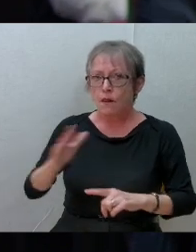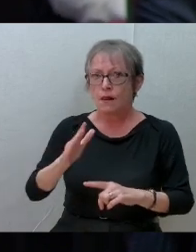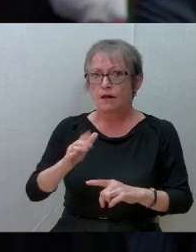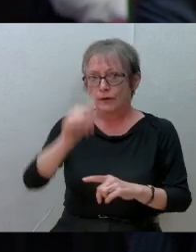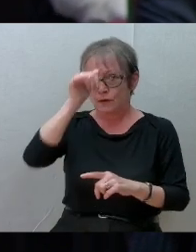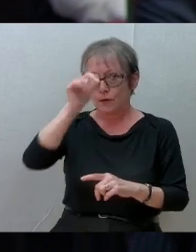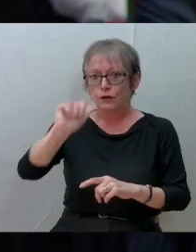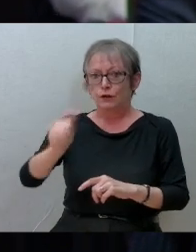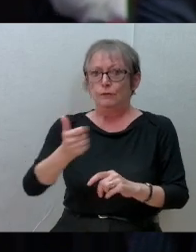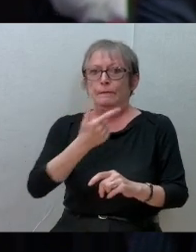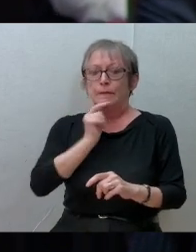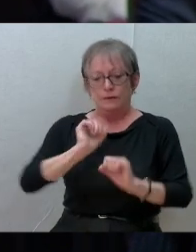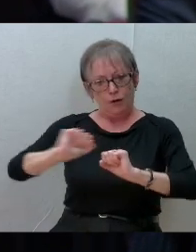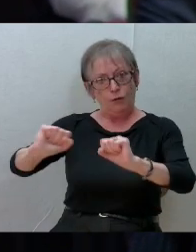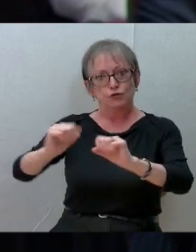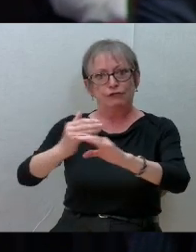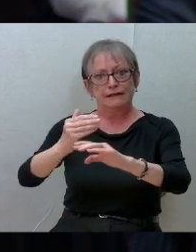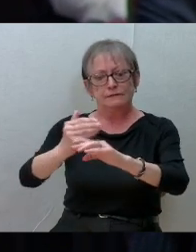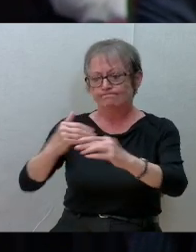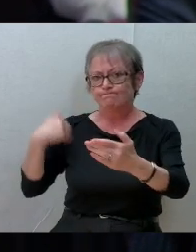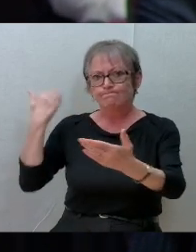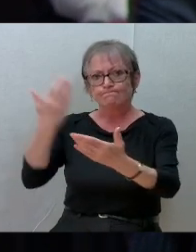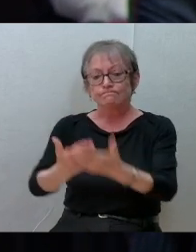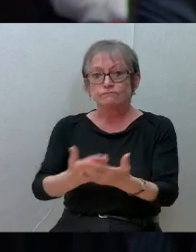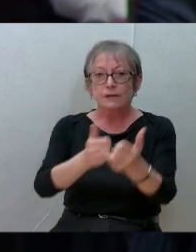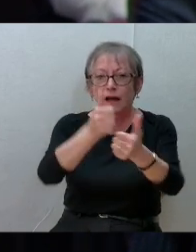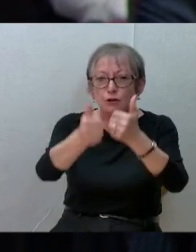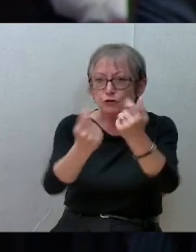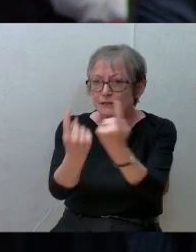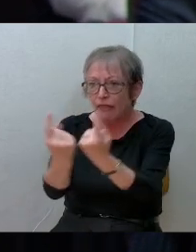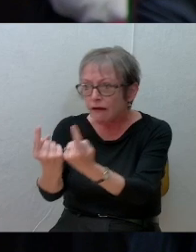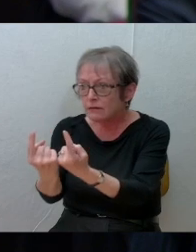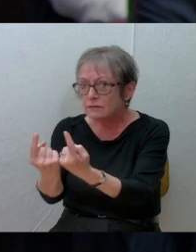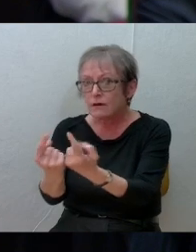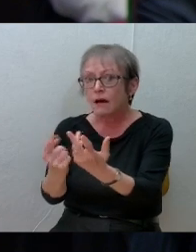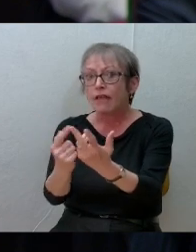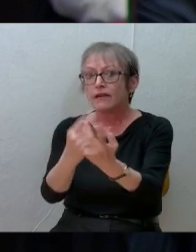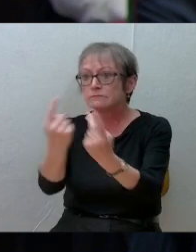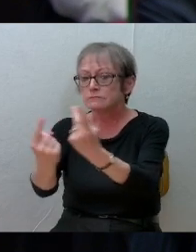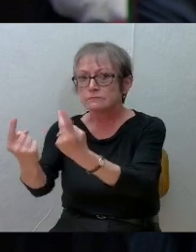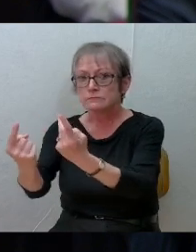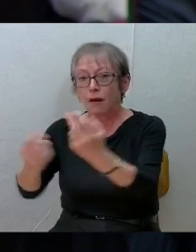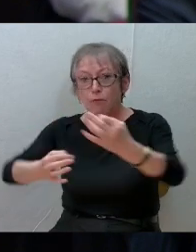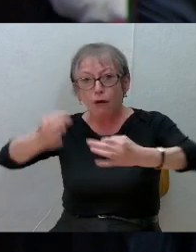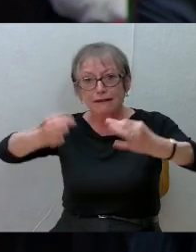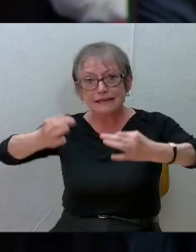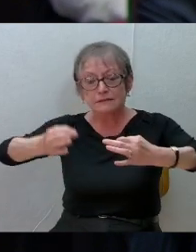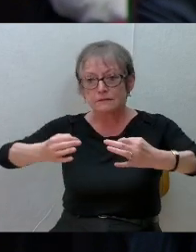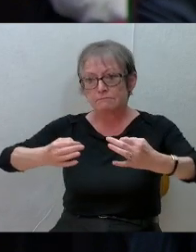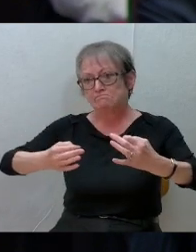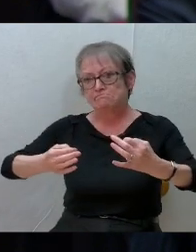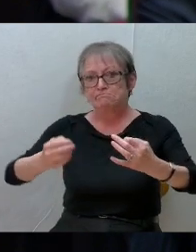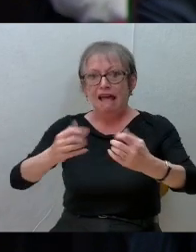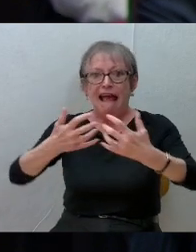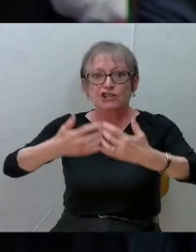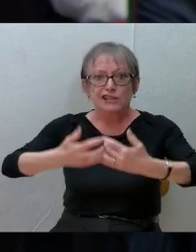good people in your own careers, and may you be good to others, because whether it's politics, whether it's